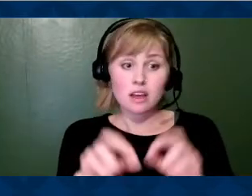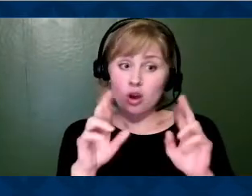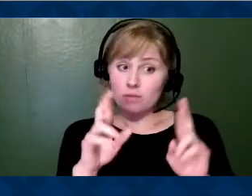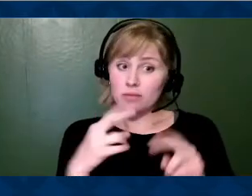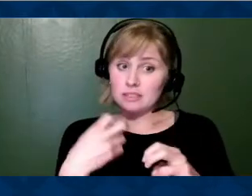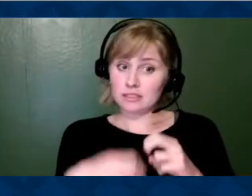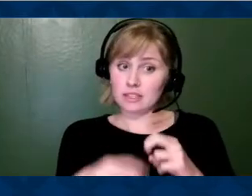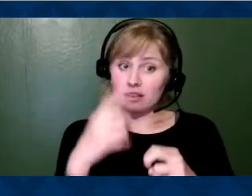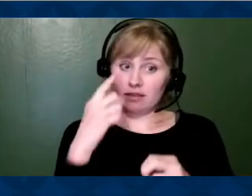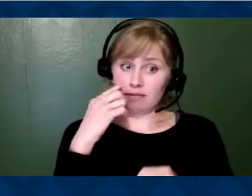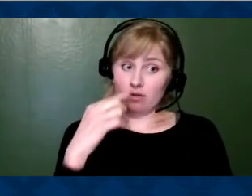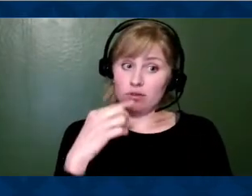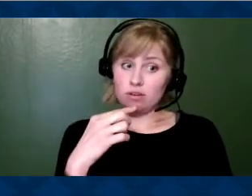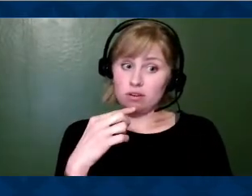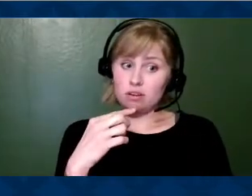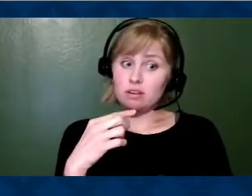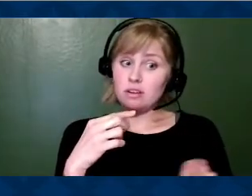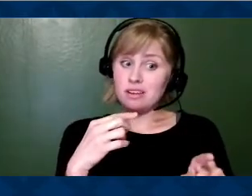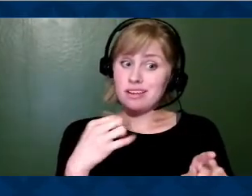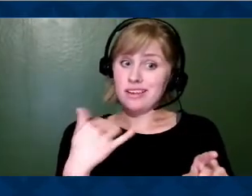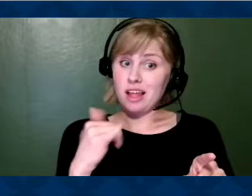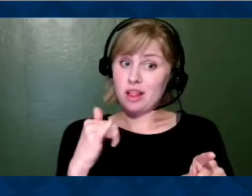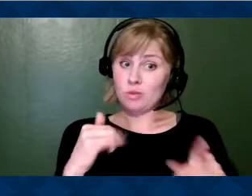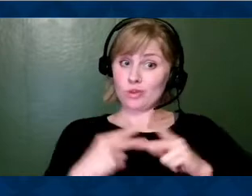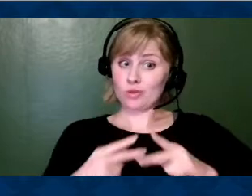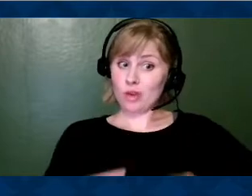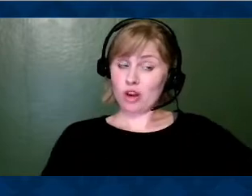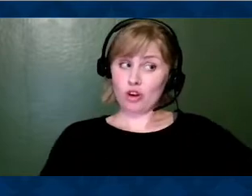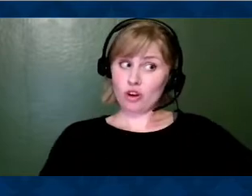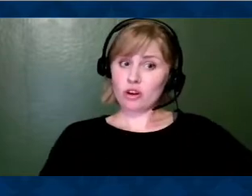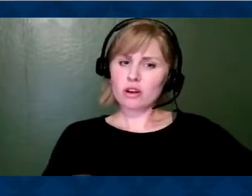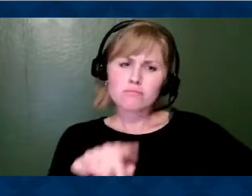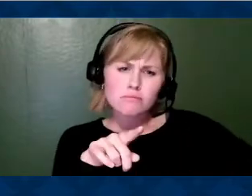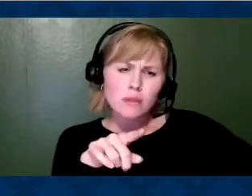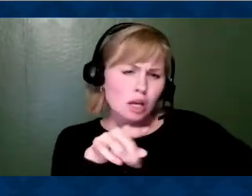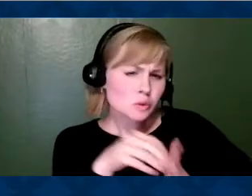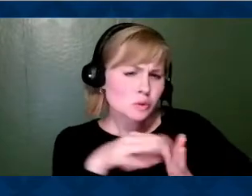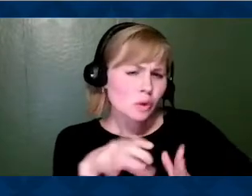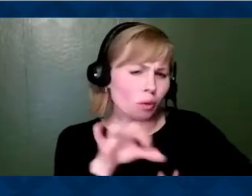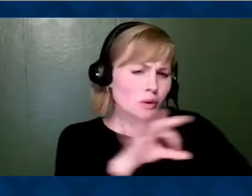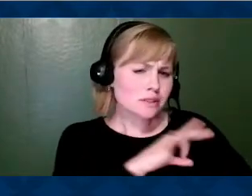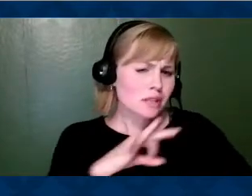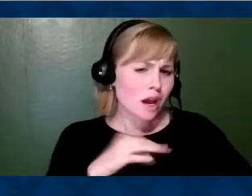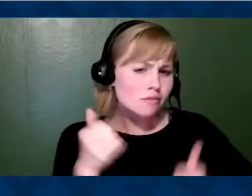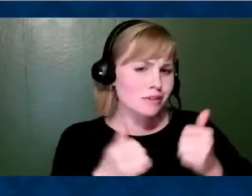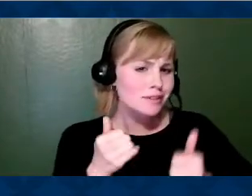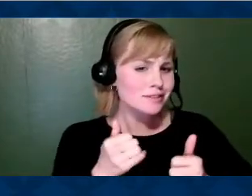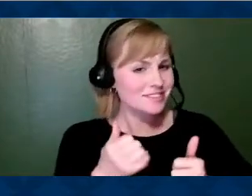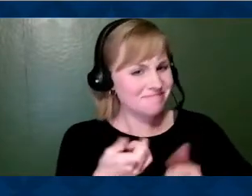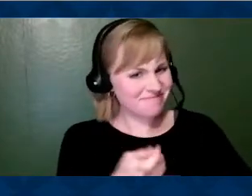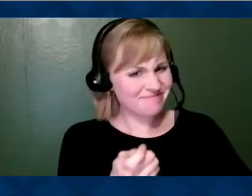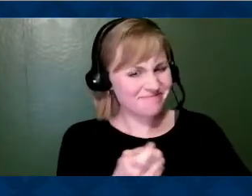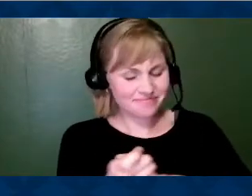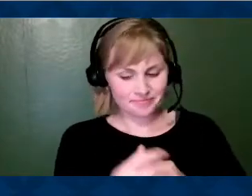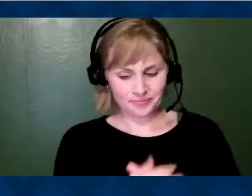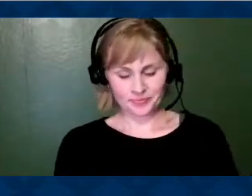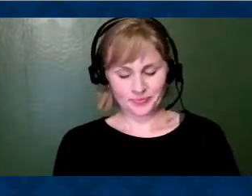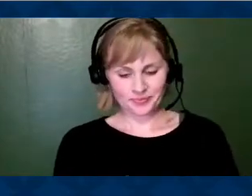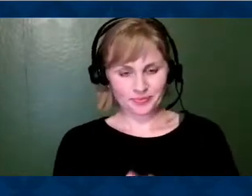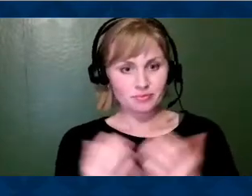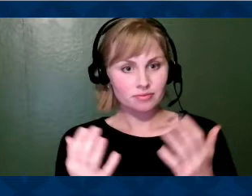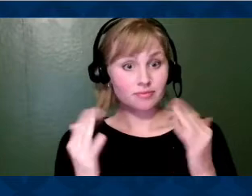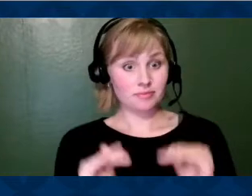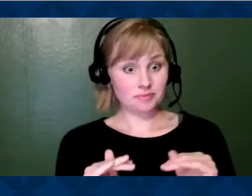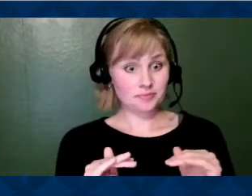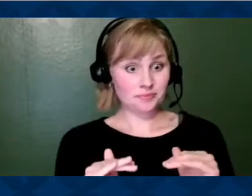tell that with respect to the woman in the yellow sweater. So next slide, please. So I'm